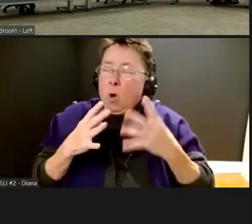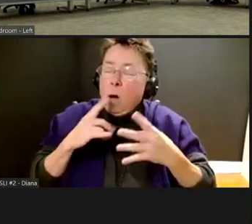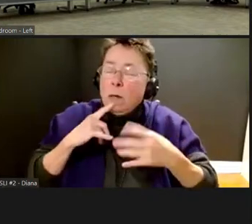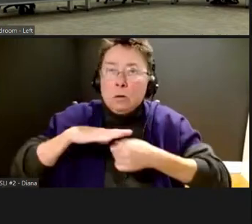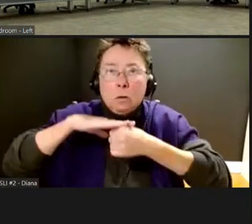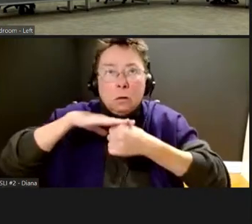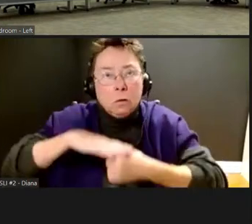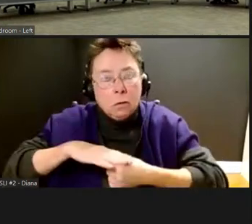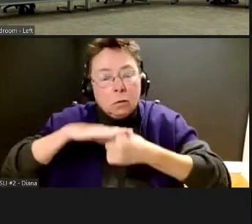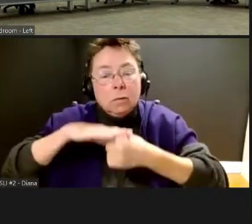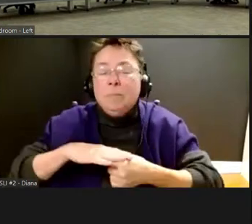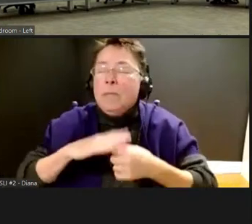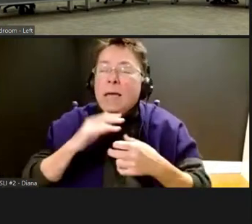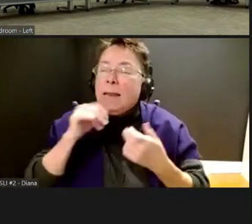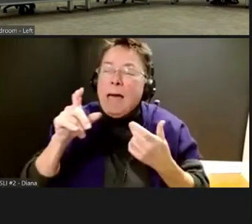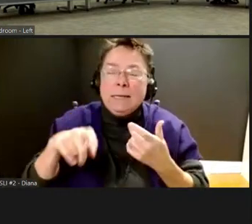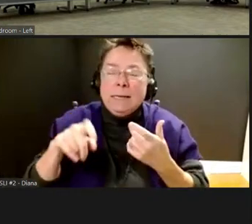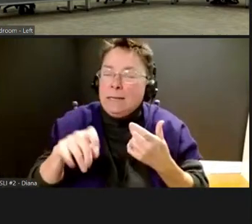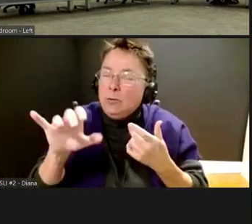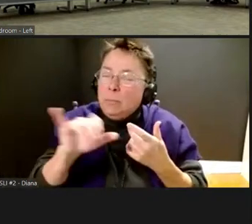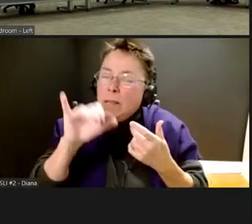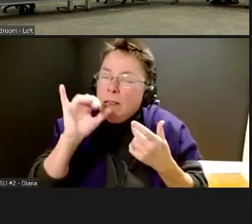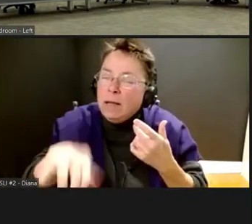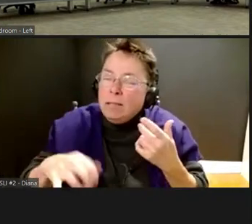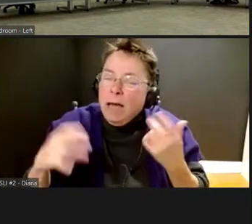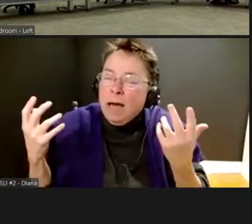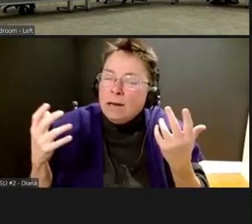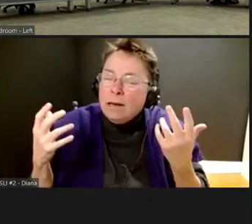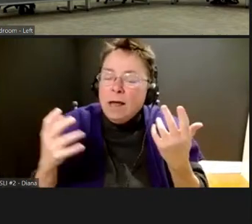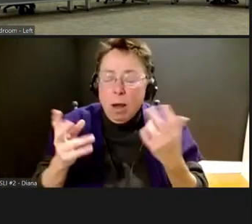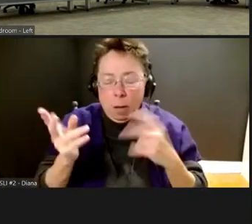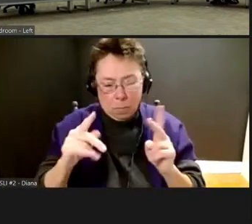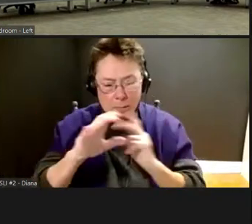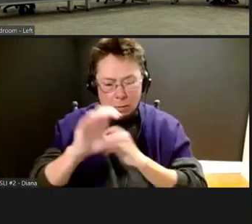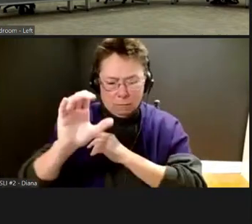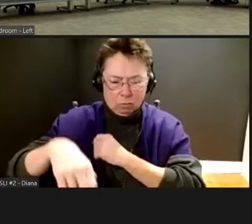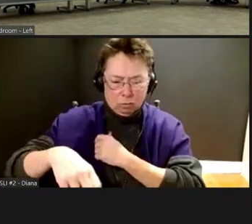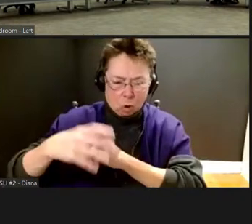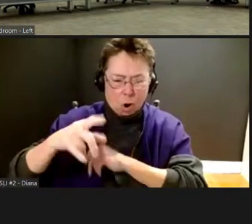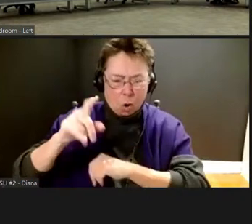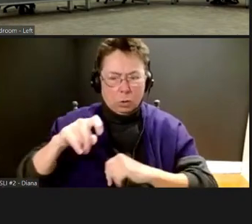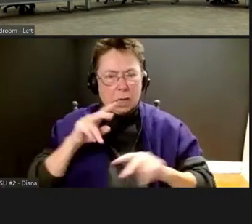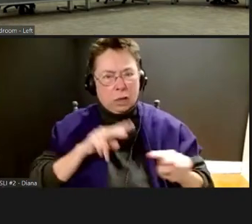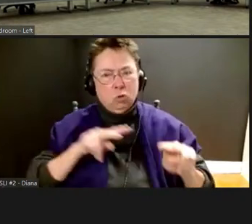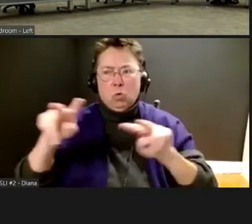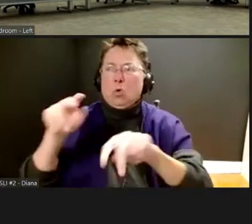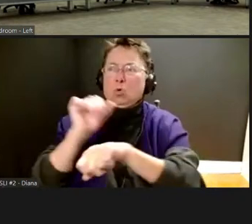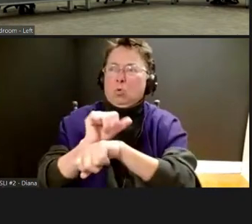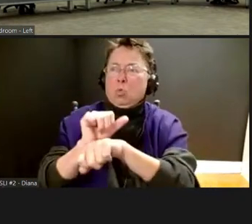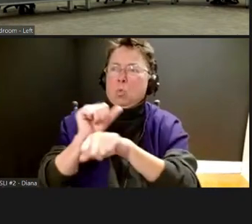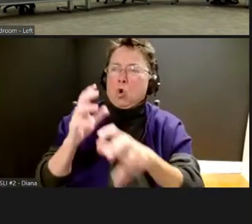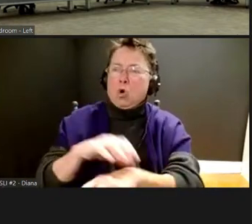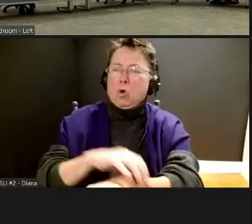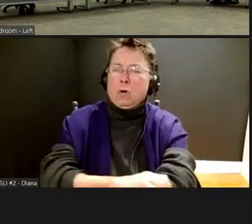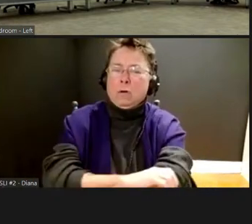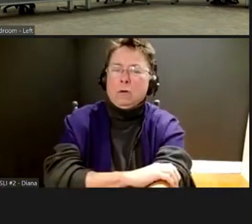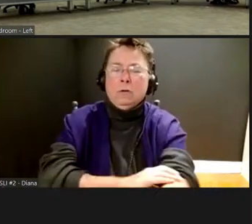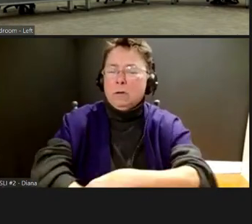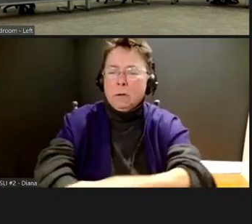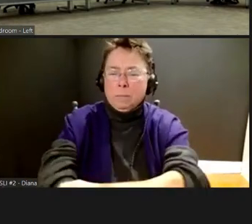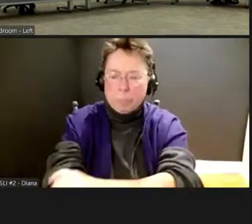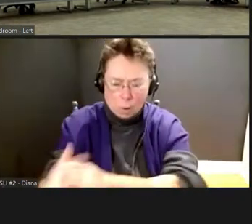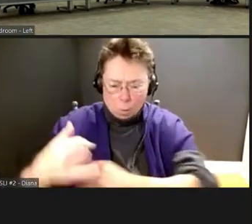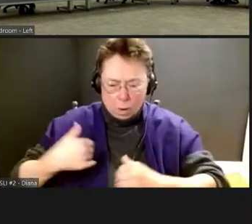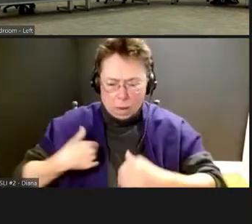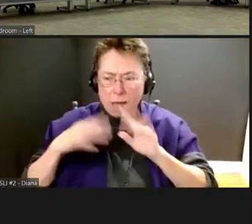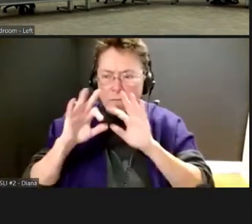stress. It does not need to be this way. The people of Chicago need to look to the workers. We are leaders of families and